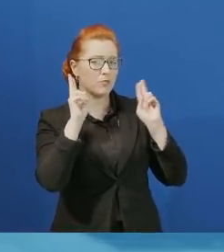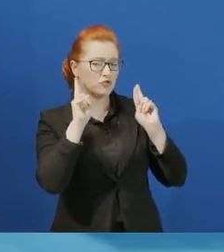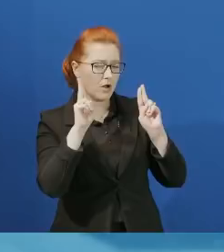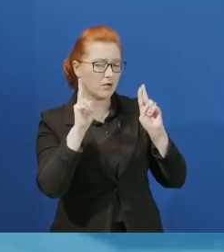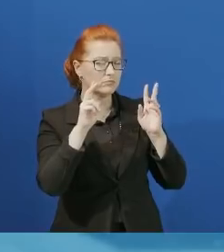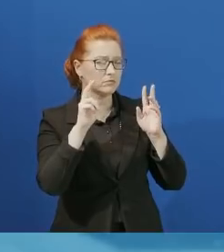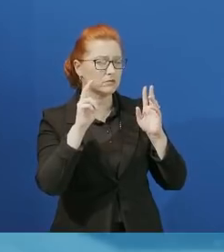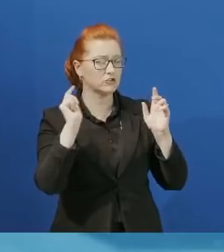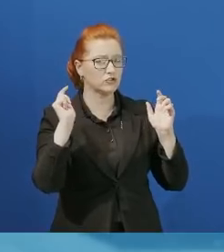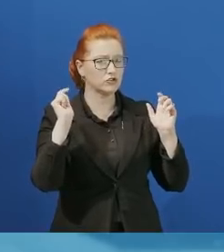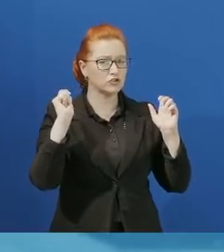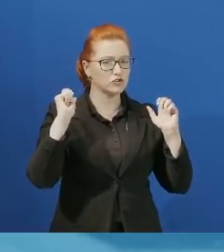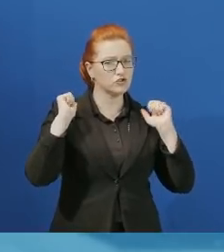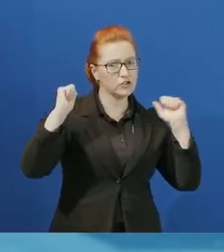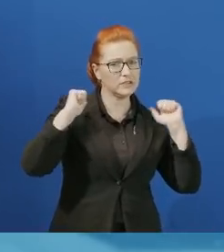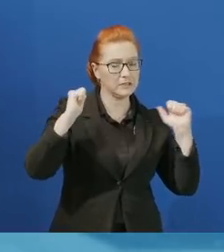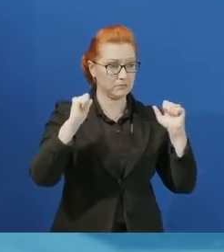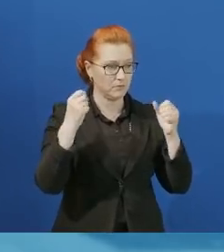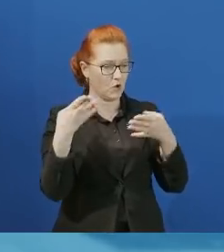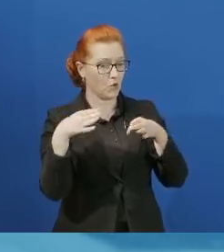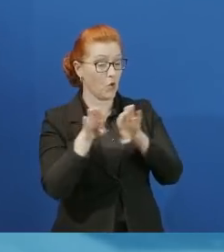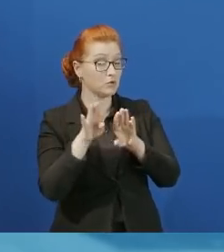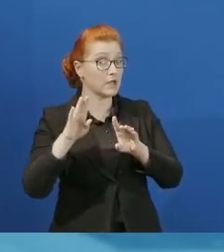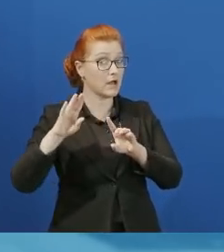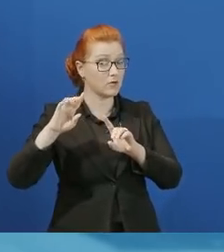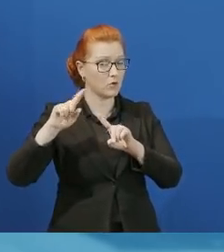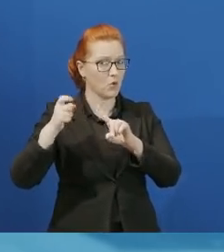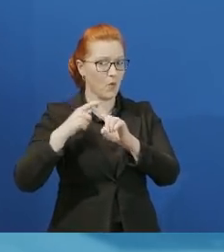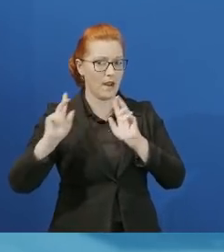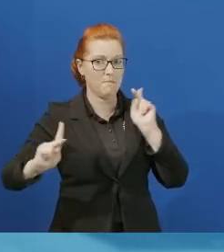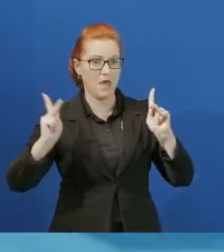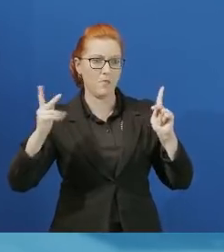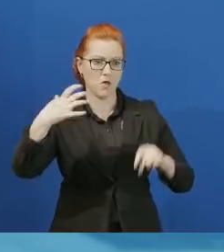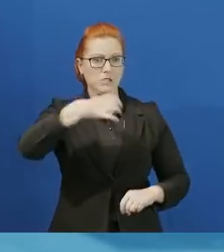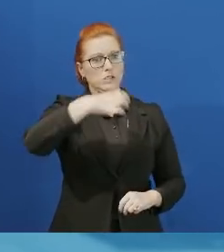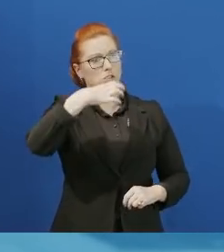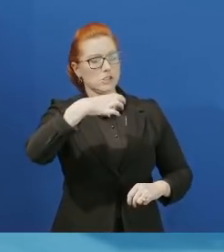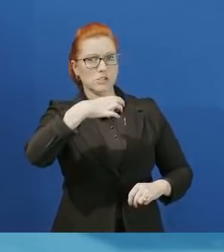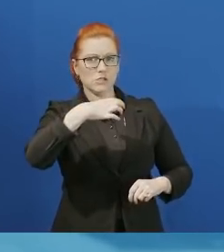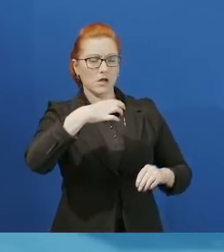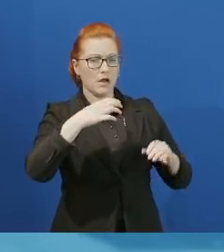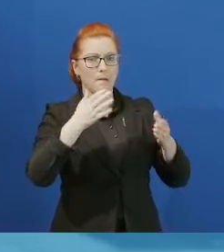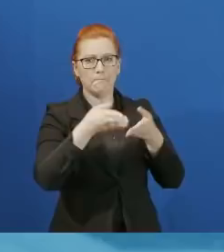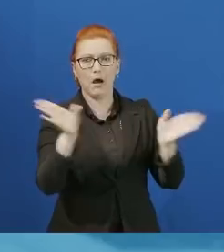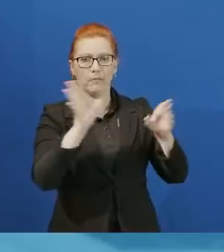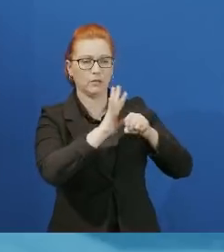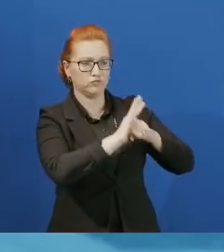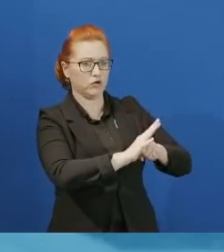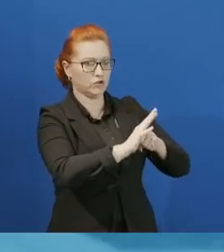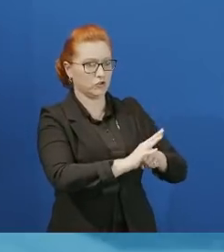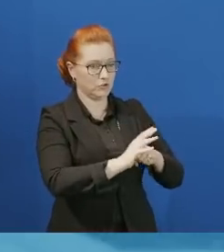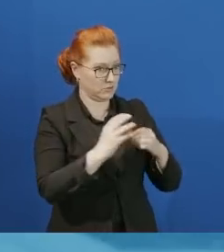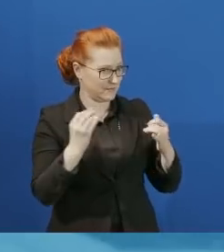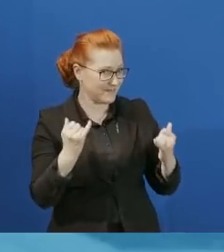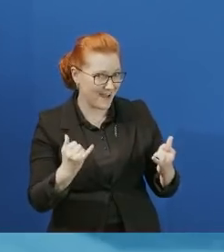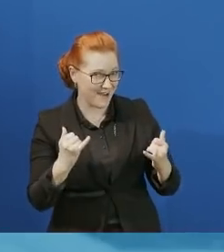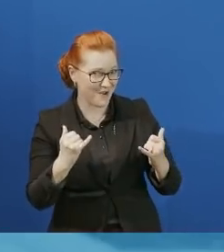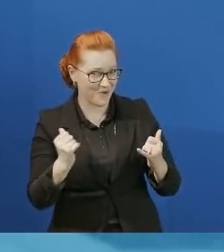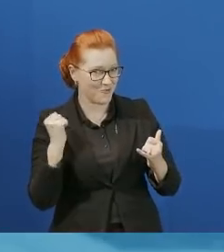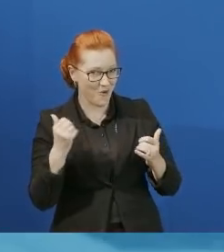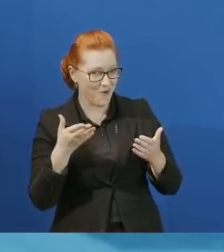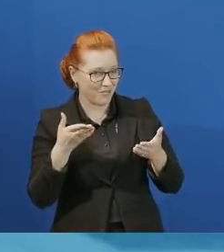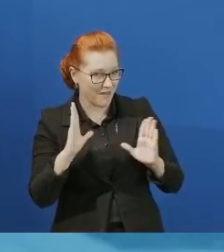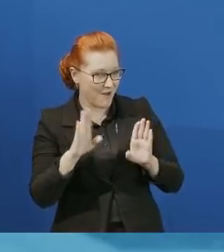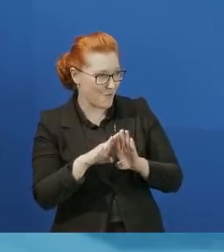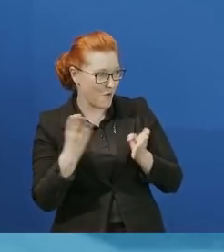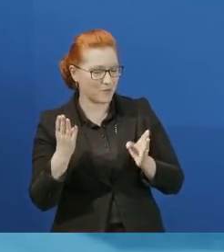pressure. Now they are not part of this list. They are. They're not going to be reopened. Yes, I